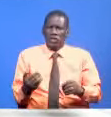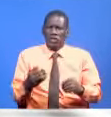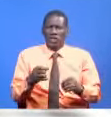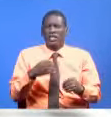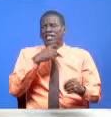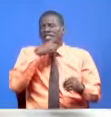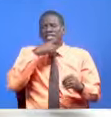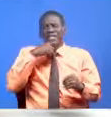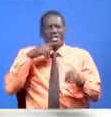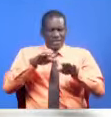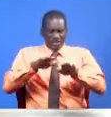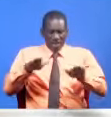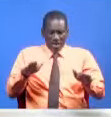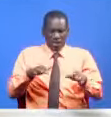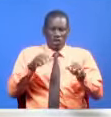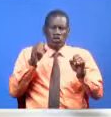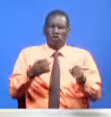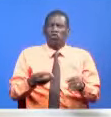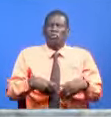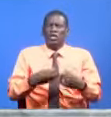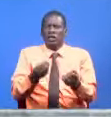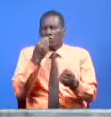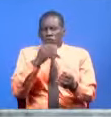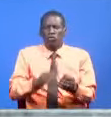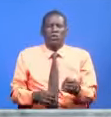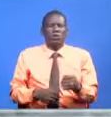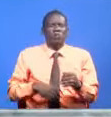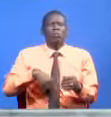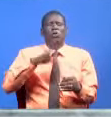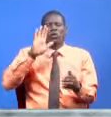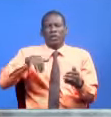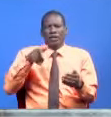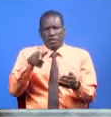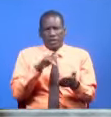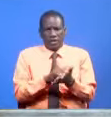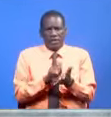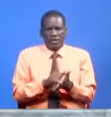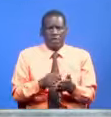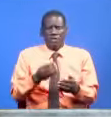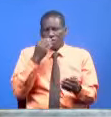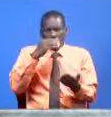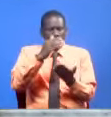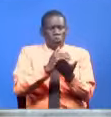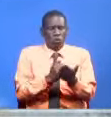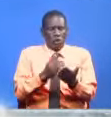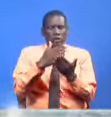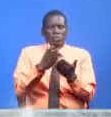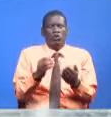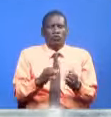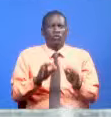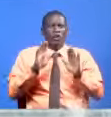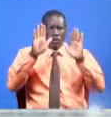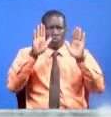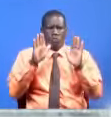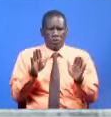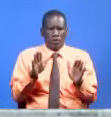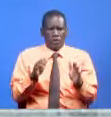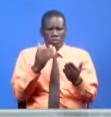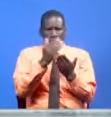desert should be fed twice as that. This feeding program is part of a very important